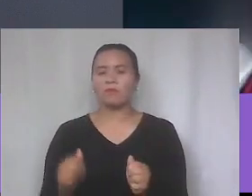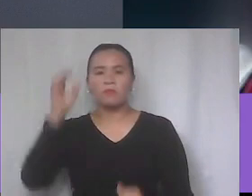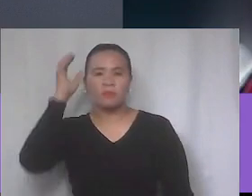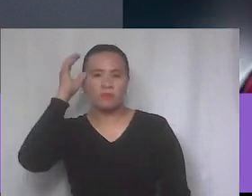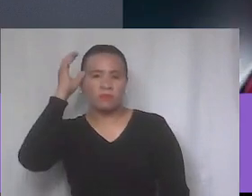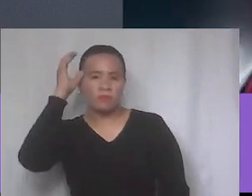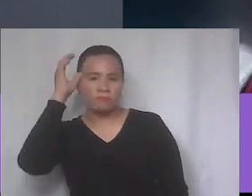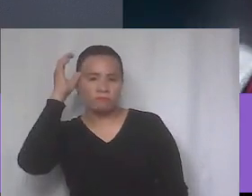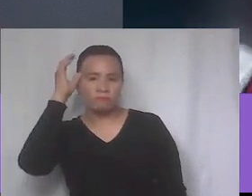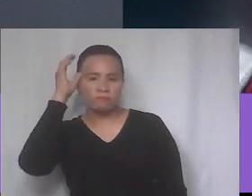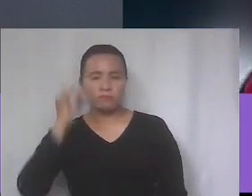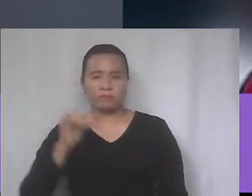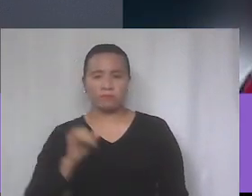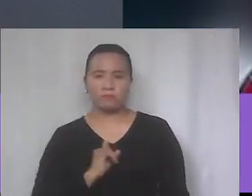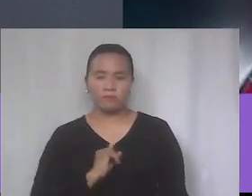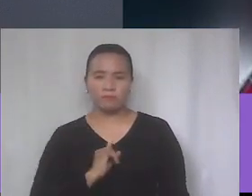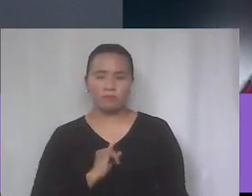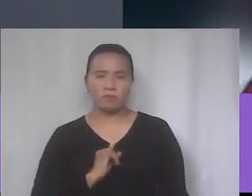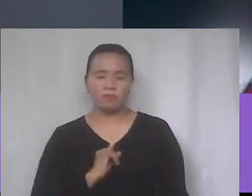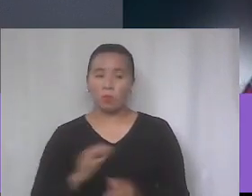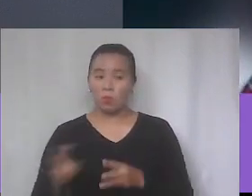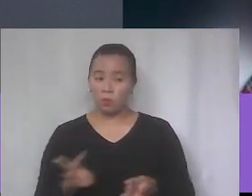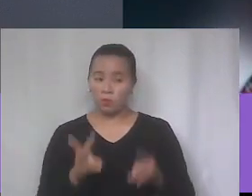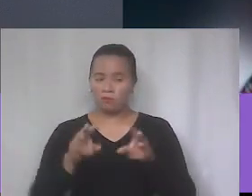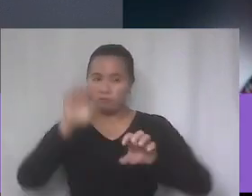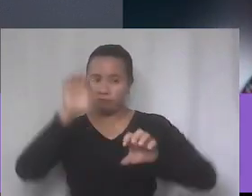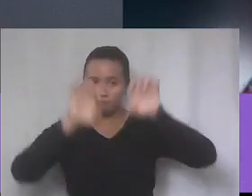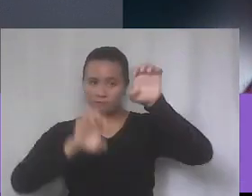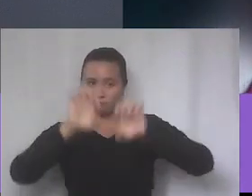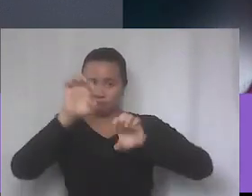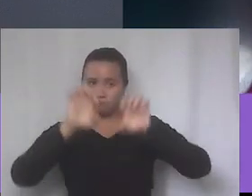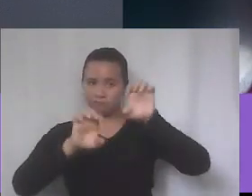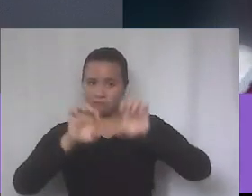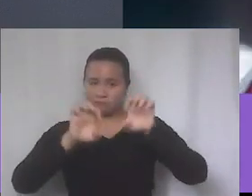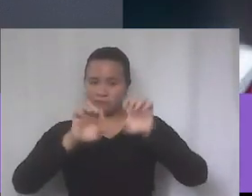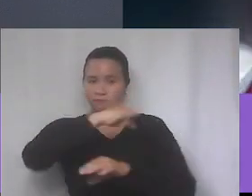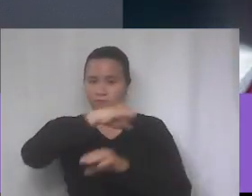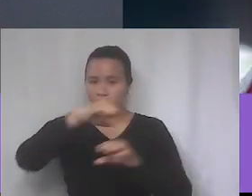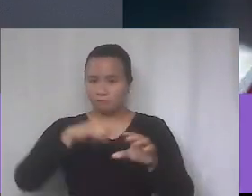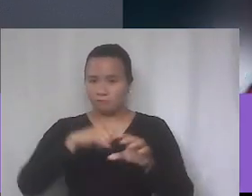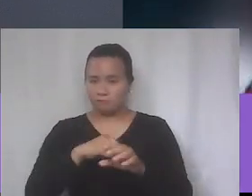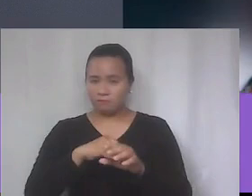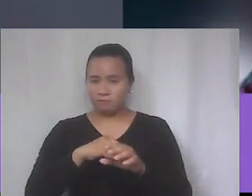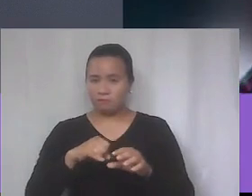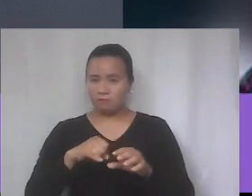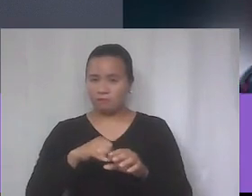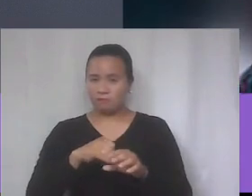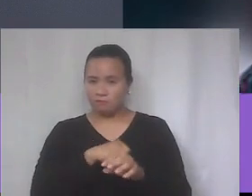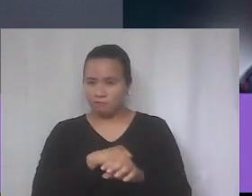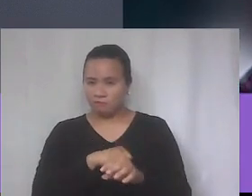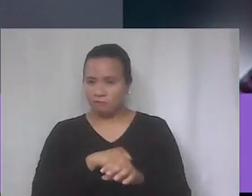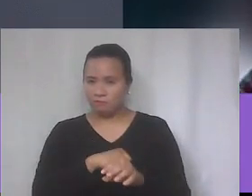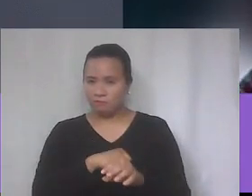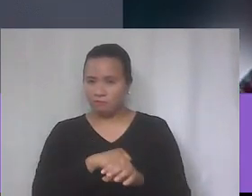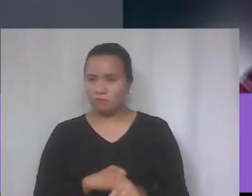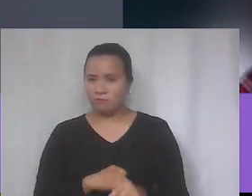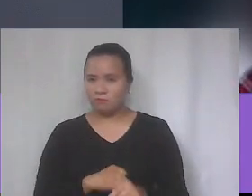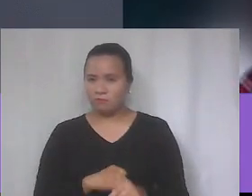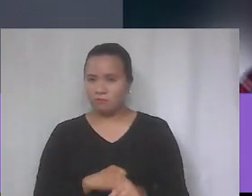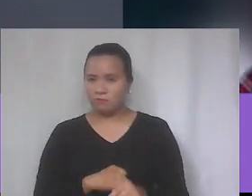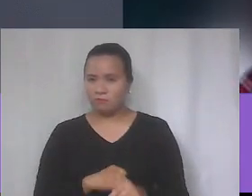of evaluation and intervention provided for those with learning needs are generally beneficial